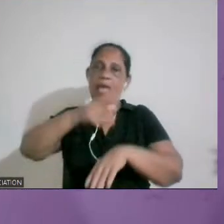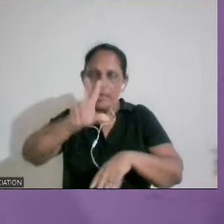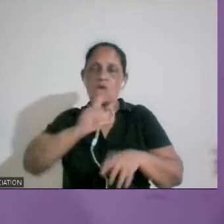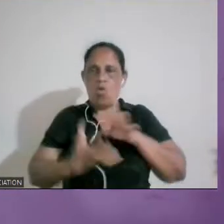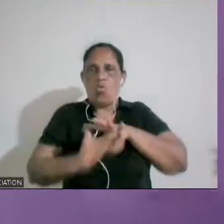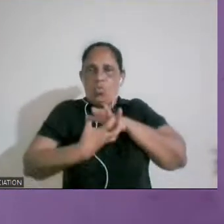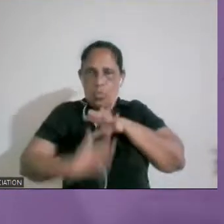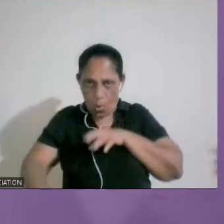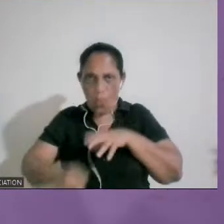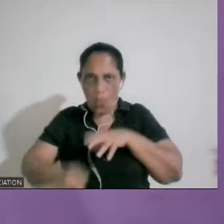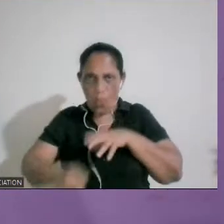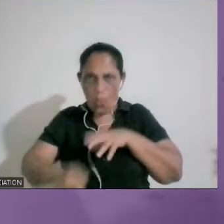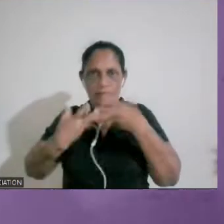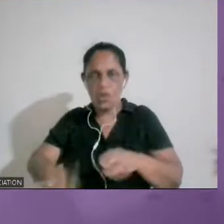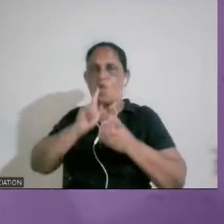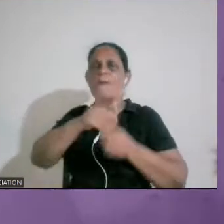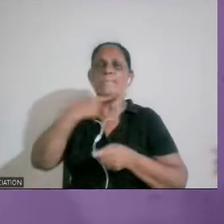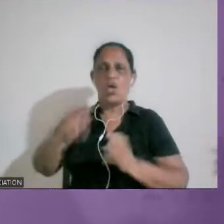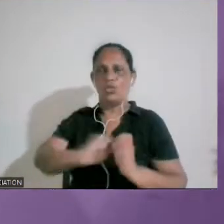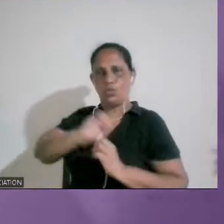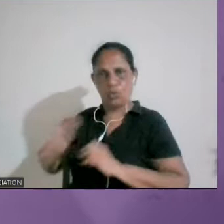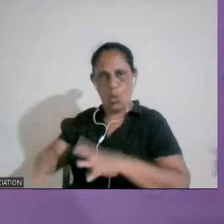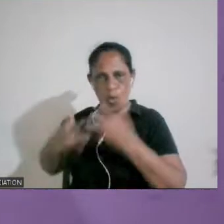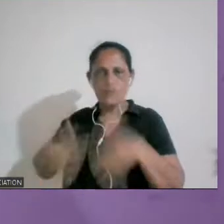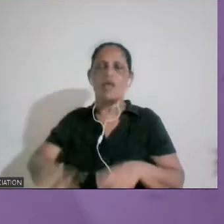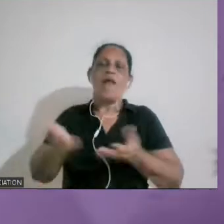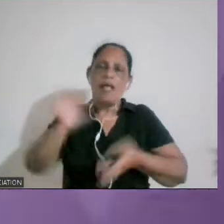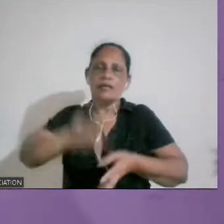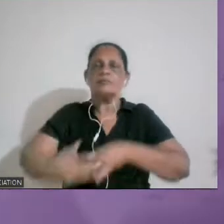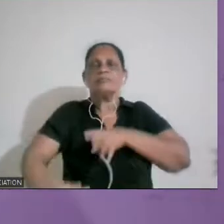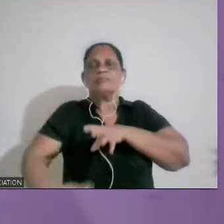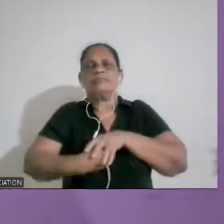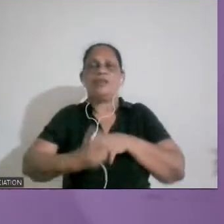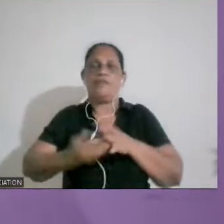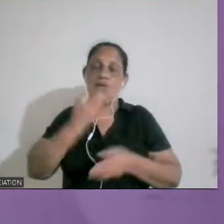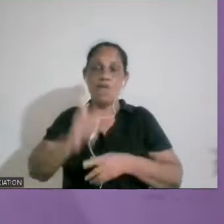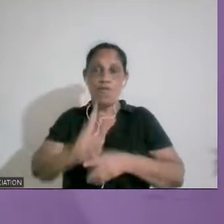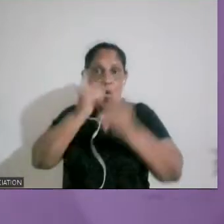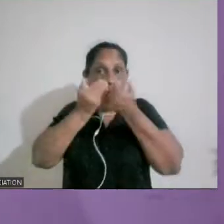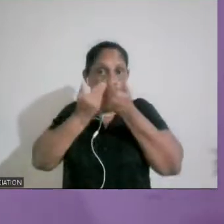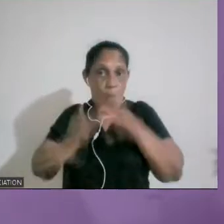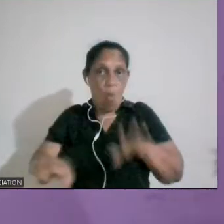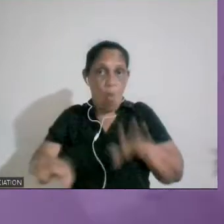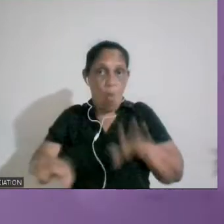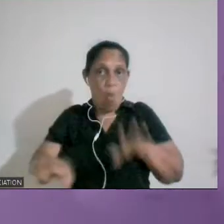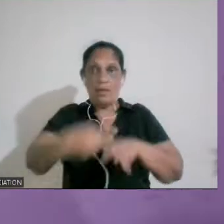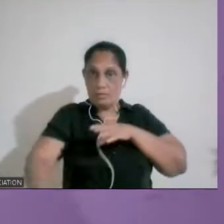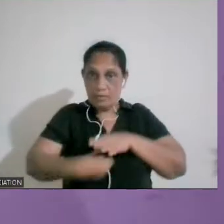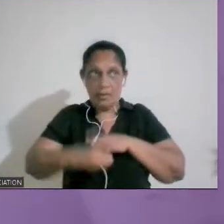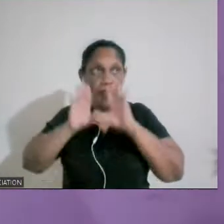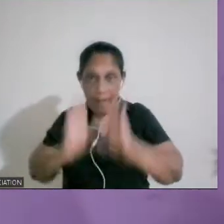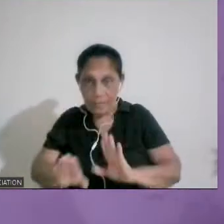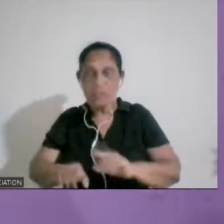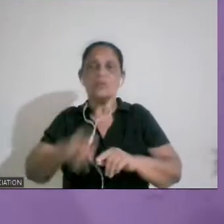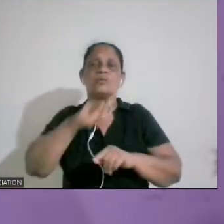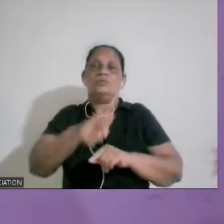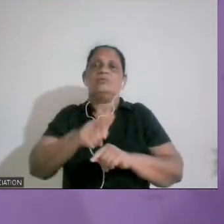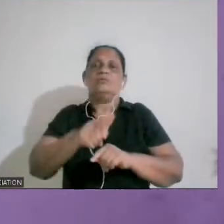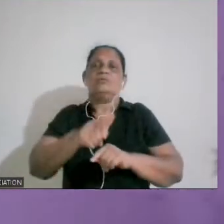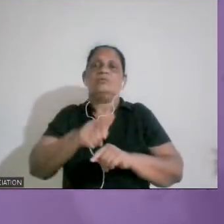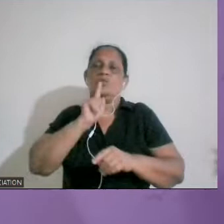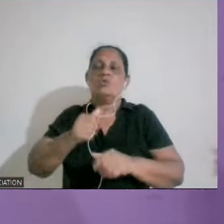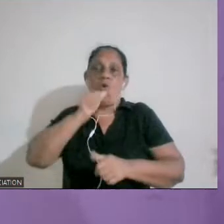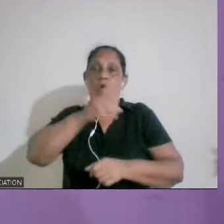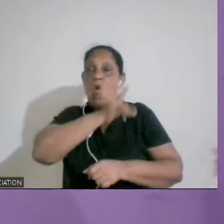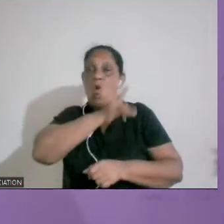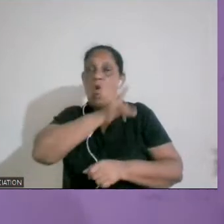the first time when you're inserting it, you have to sterilize it, so put in hot boiling water, and even at the end when you finish your period,